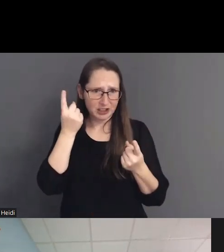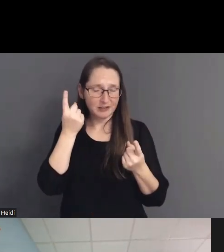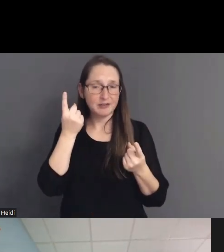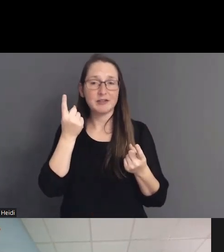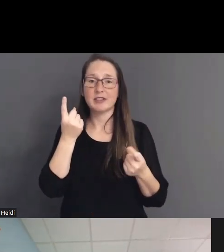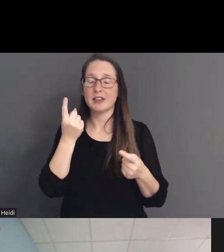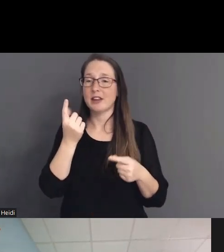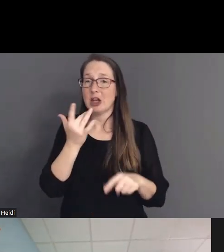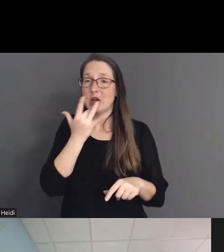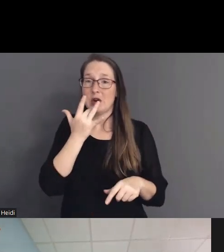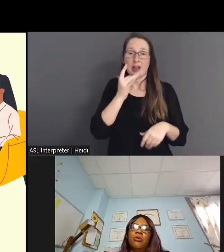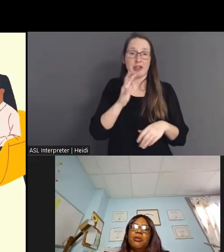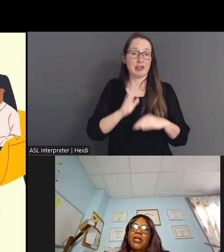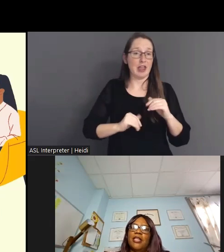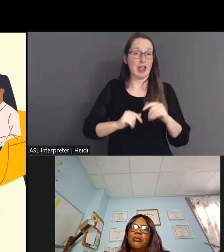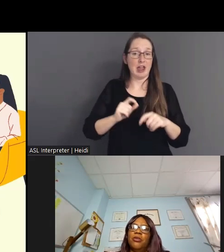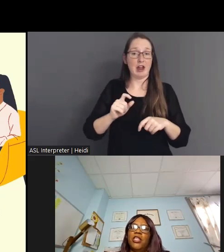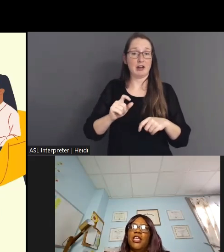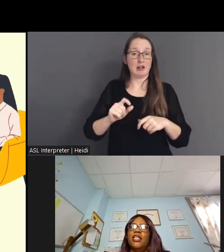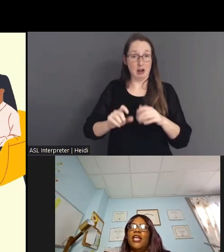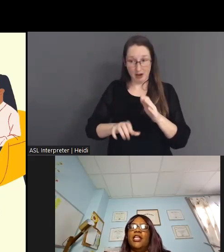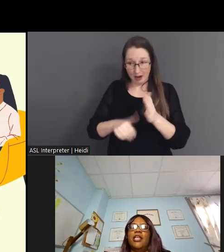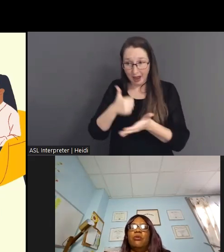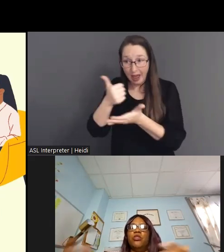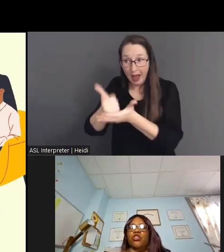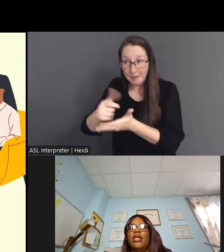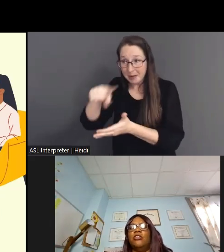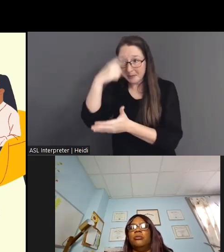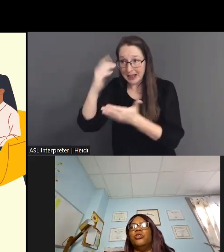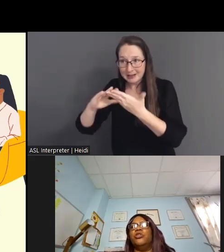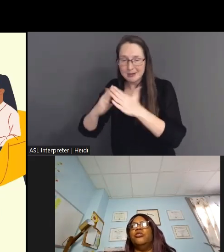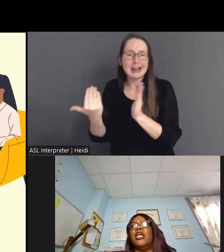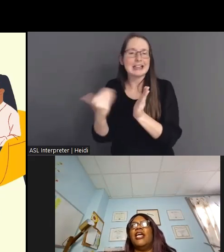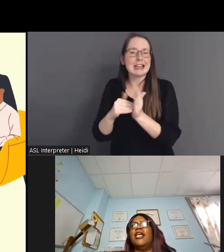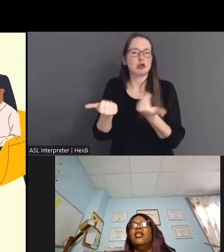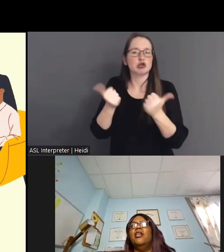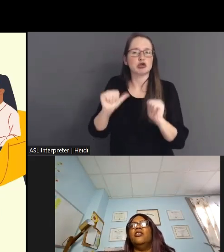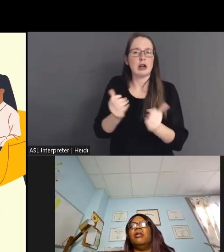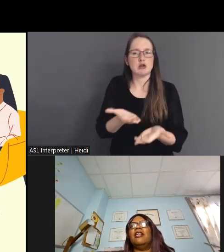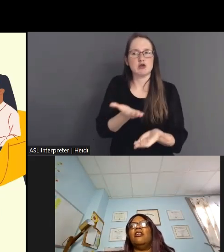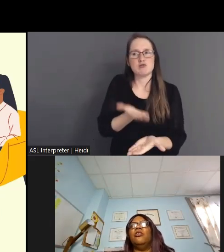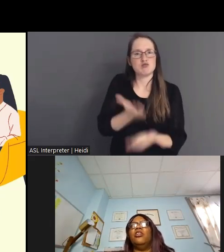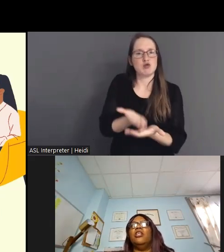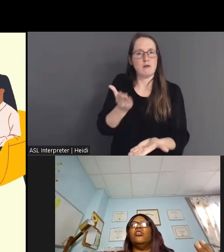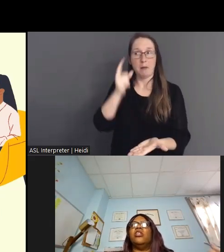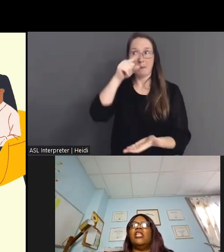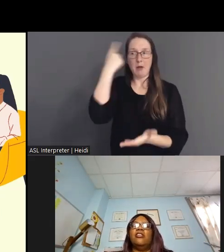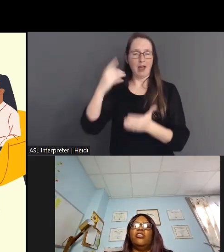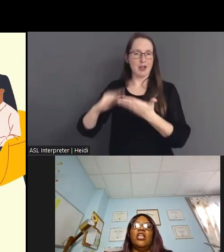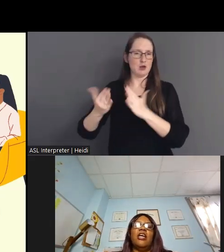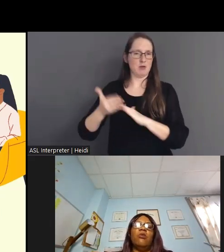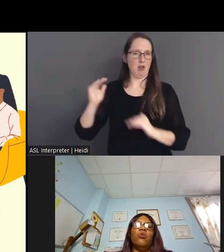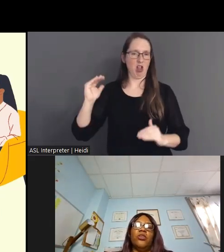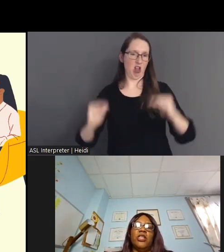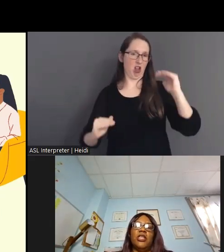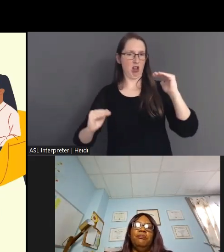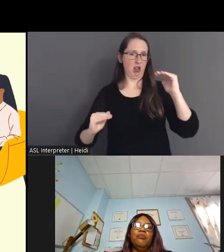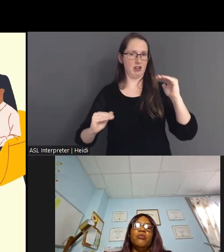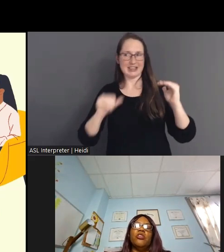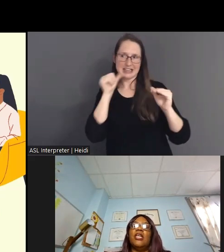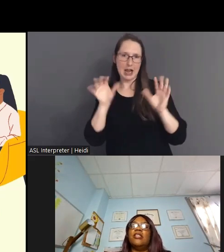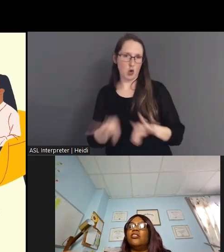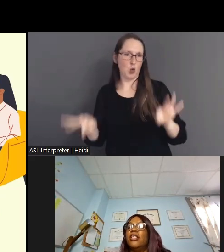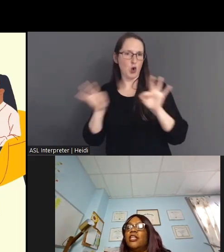rather than being developed to help the Black community. Again, it was trying to prove that the Black community was less and not